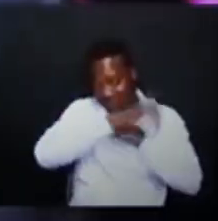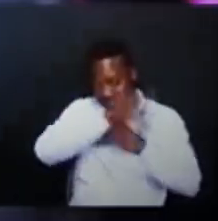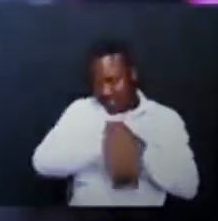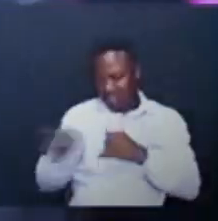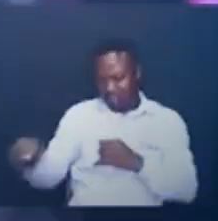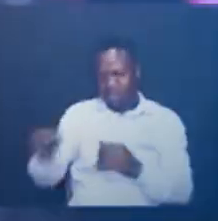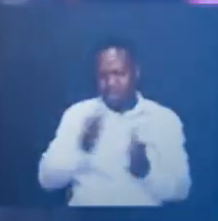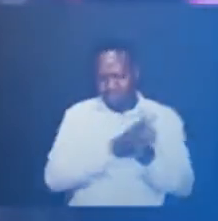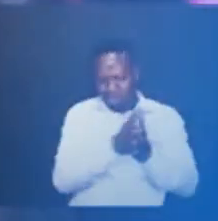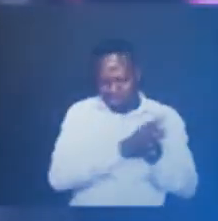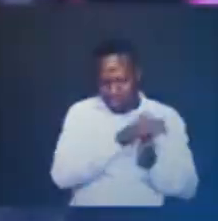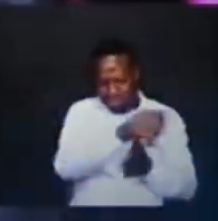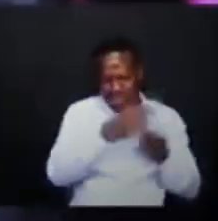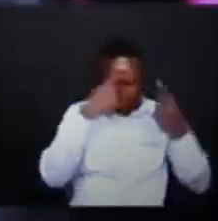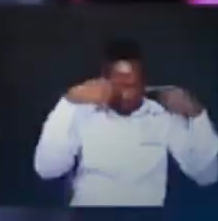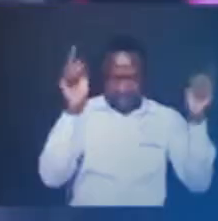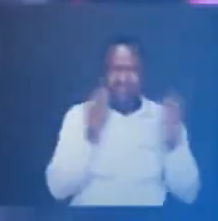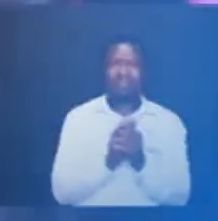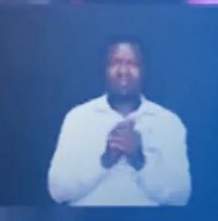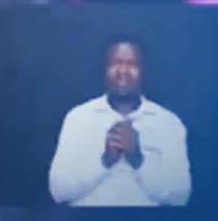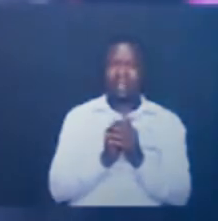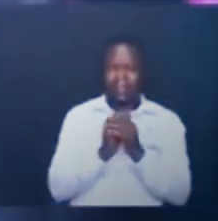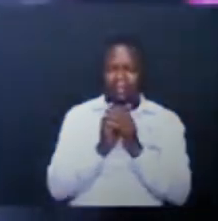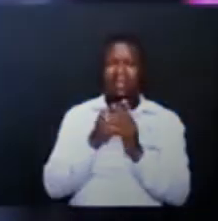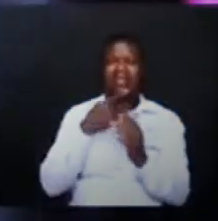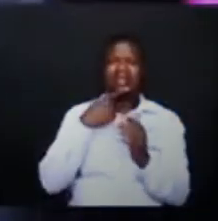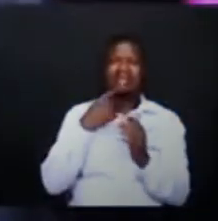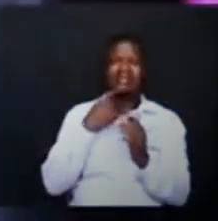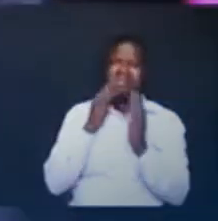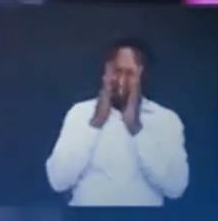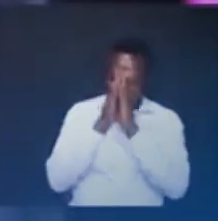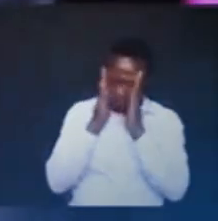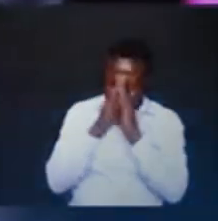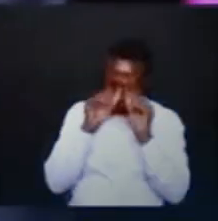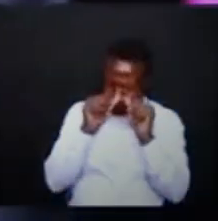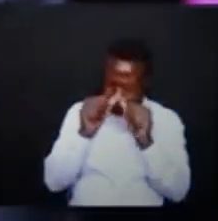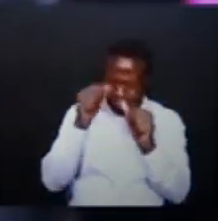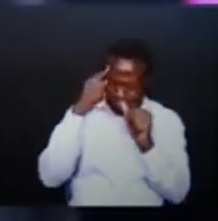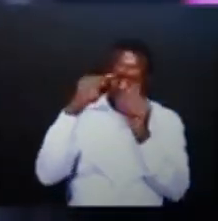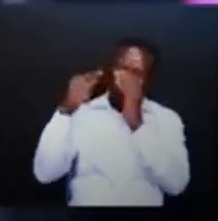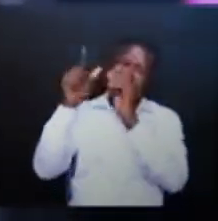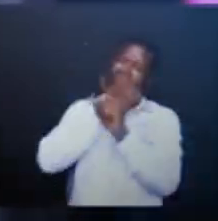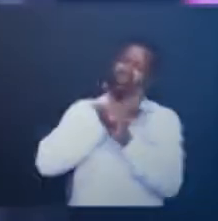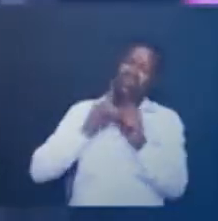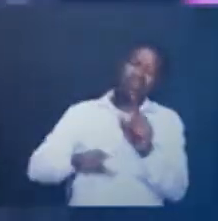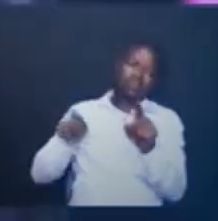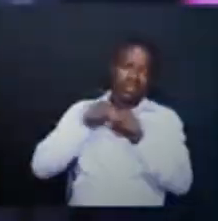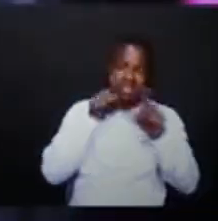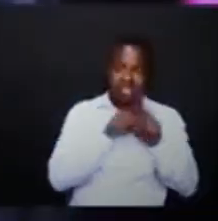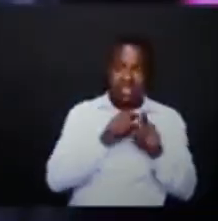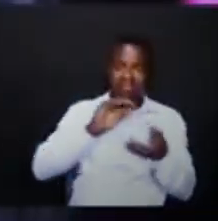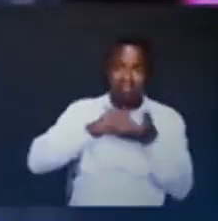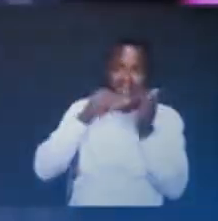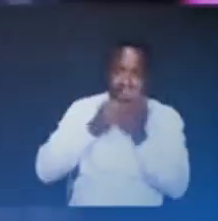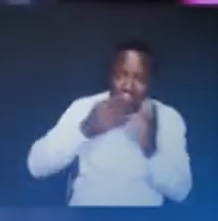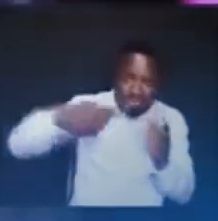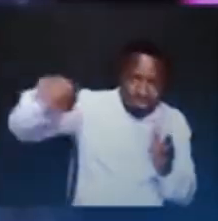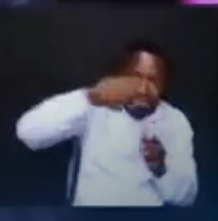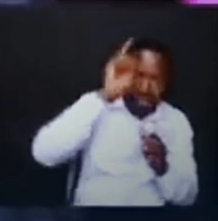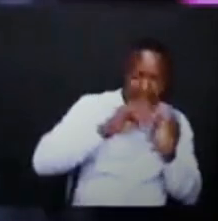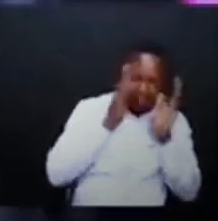the Bible says, pray to the Lord for it. So we also ought to pray to the Lord for